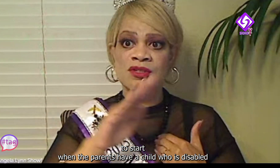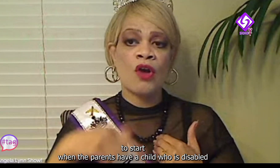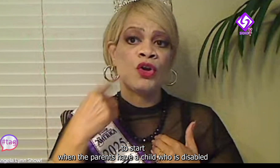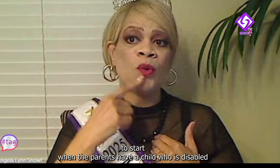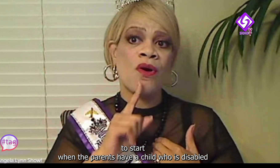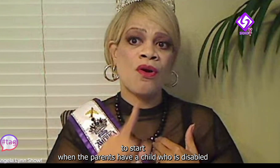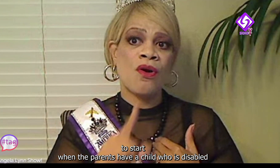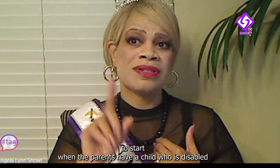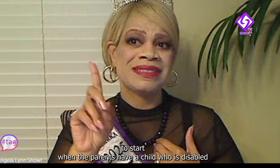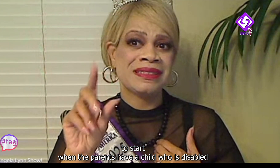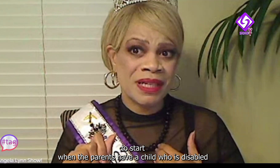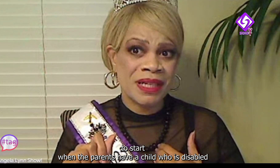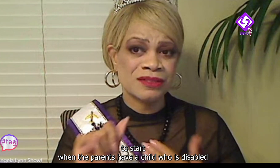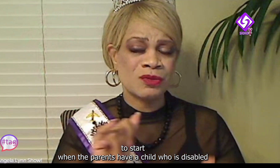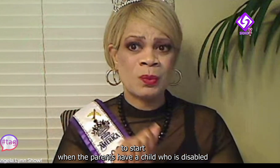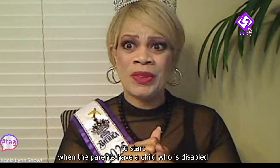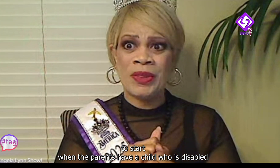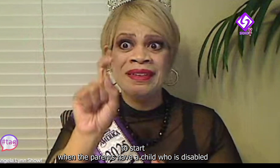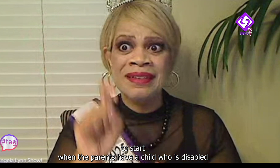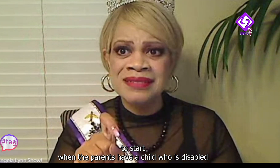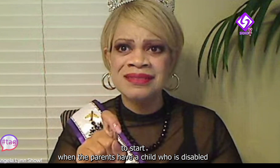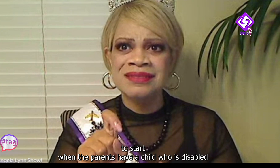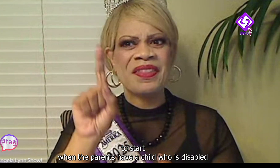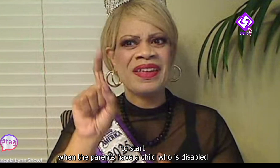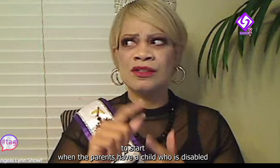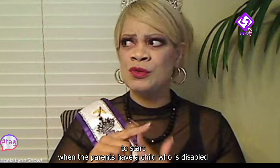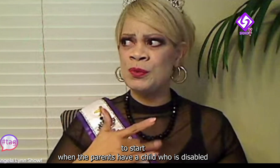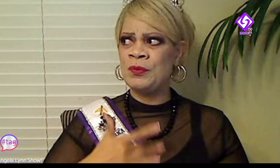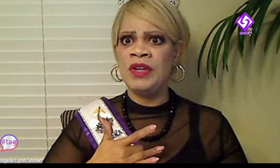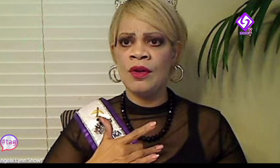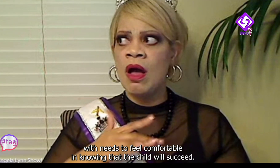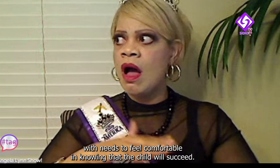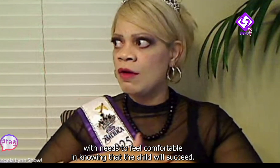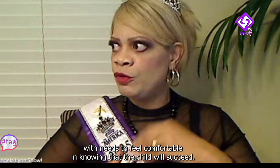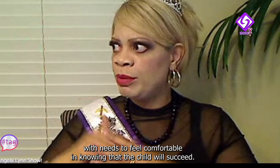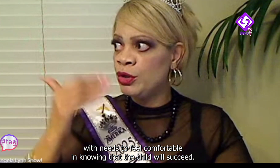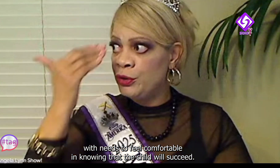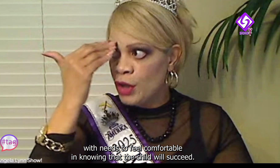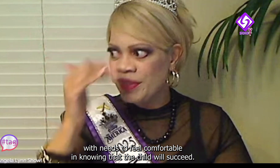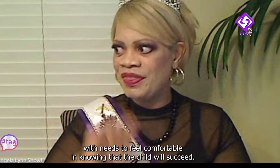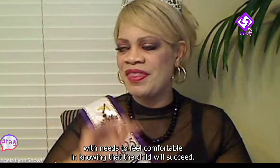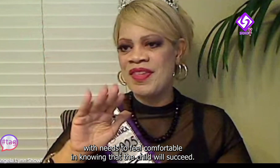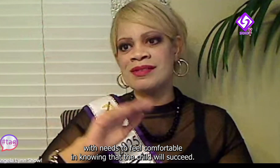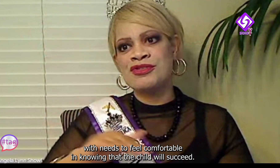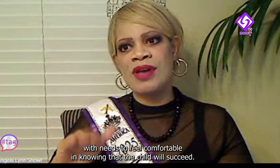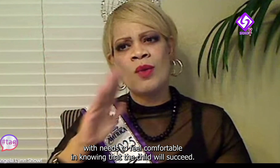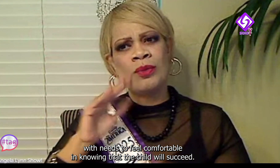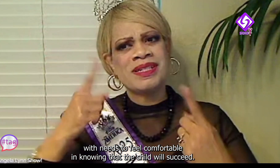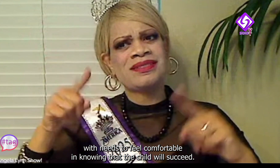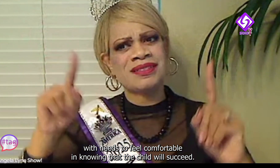start when the parents have a child who is disabled with needs to